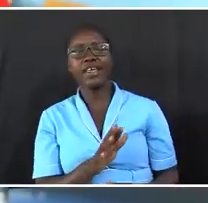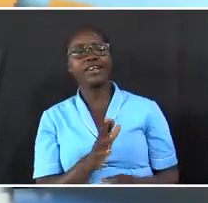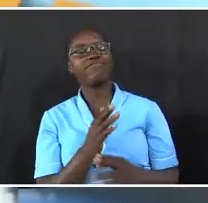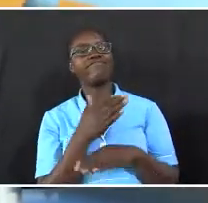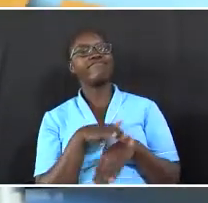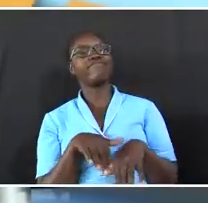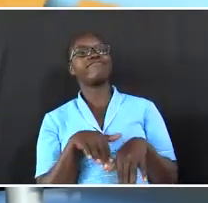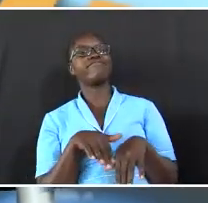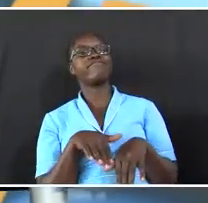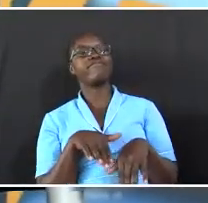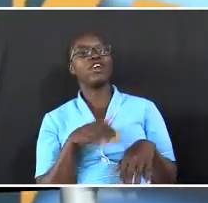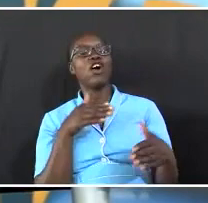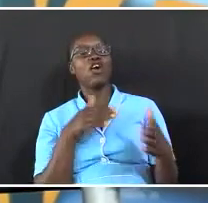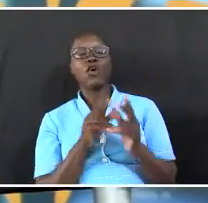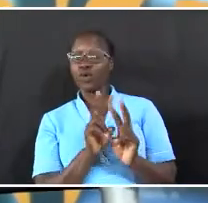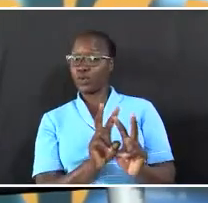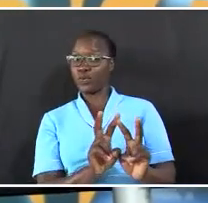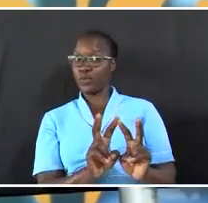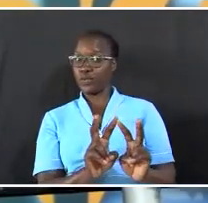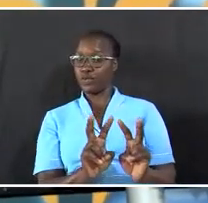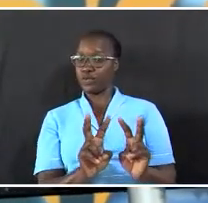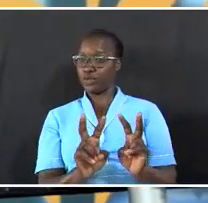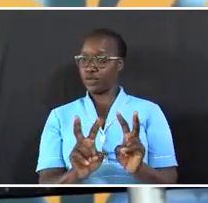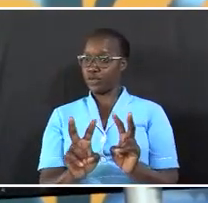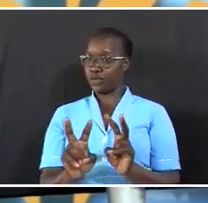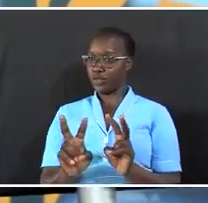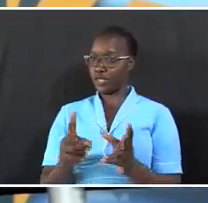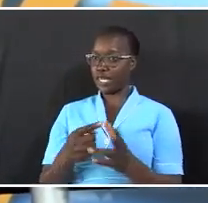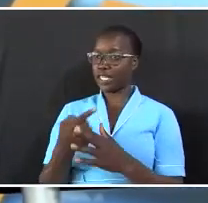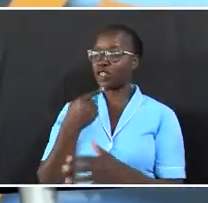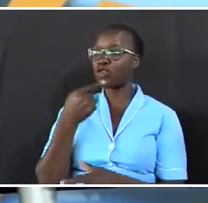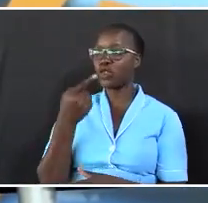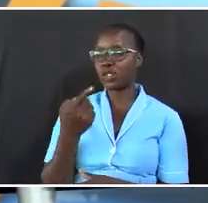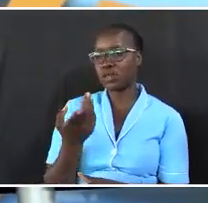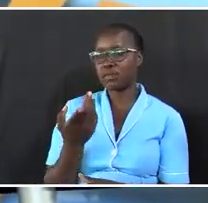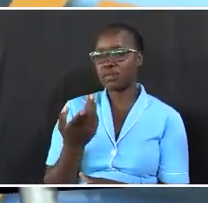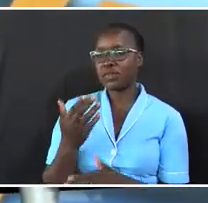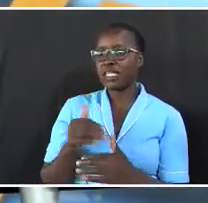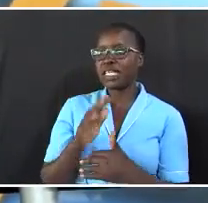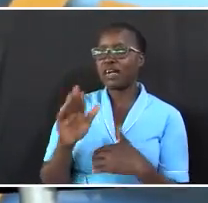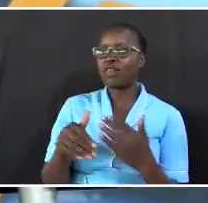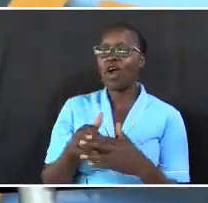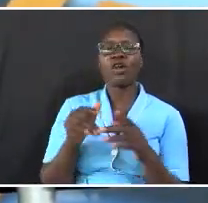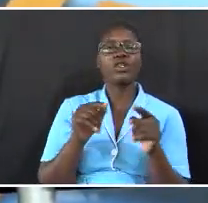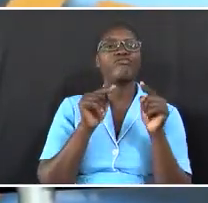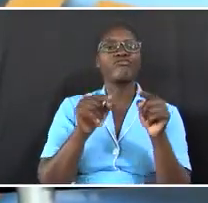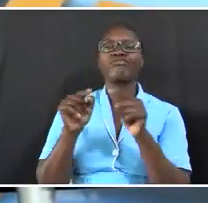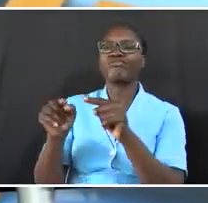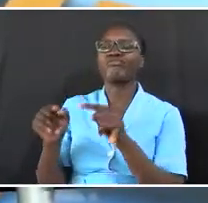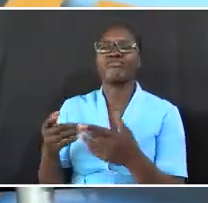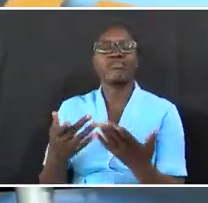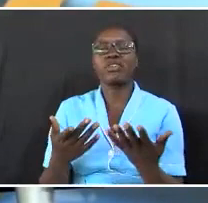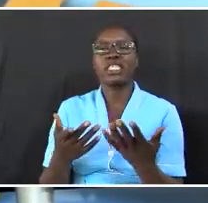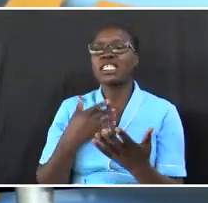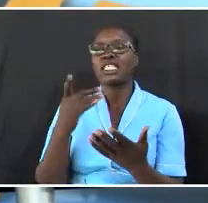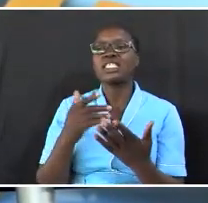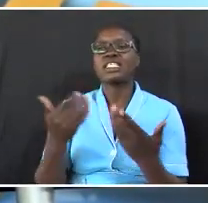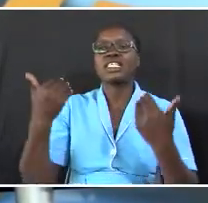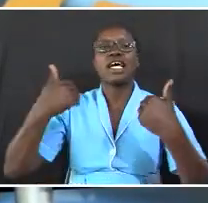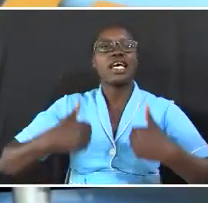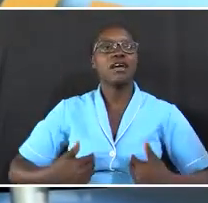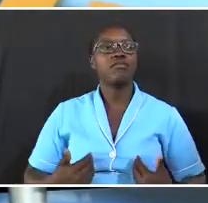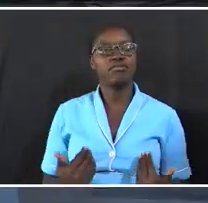there, watching you. And then he says, after all the picky, pinky, ponky, he says, I am the